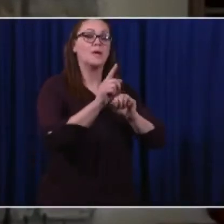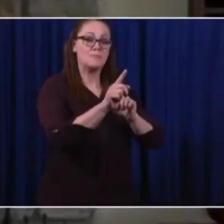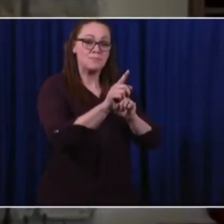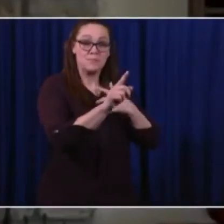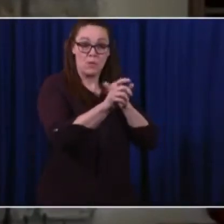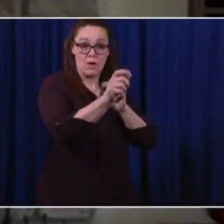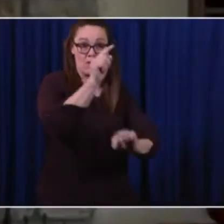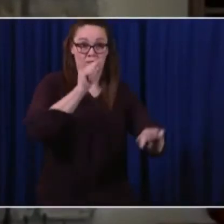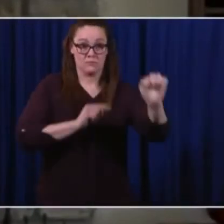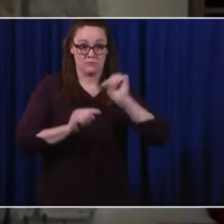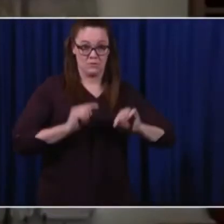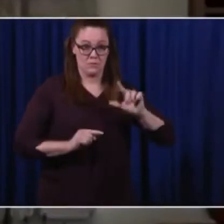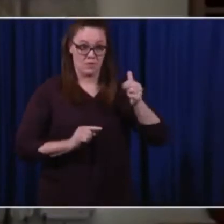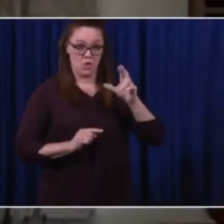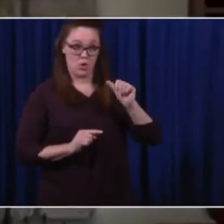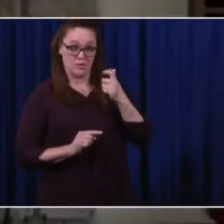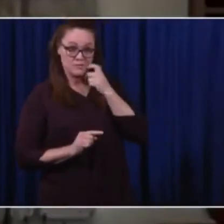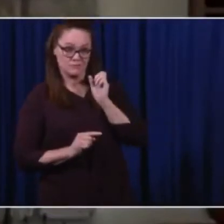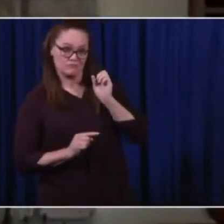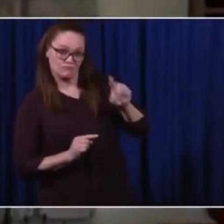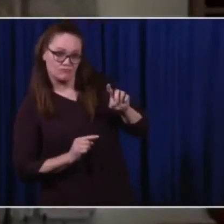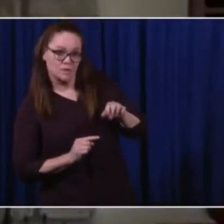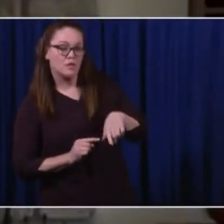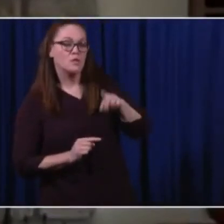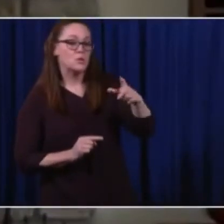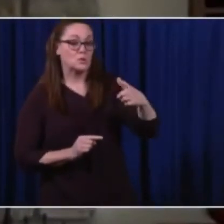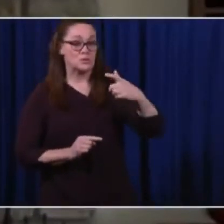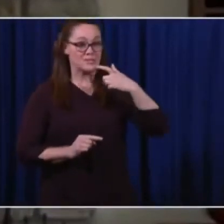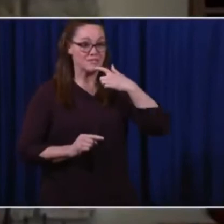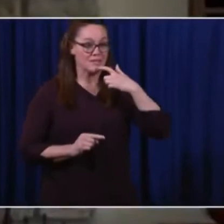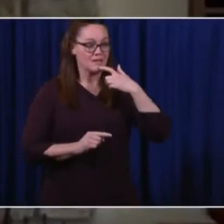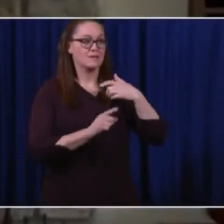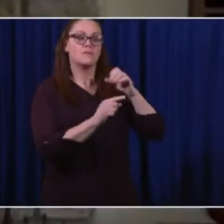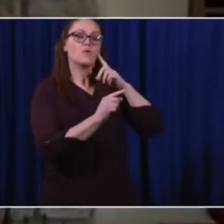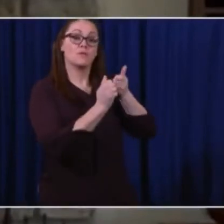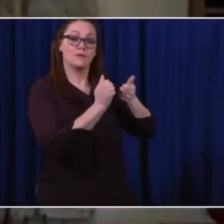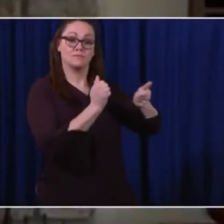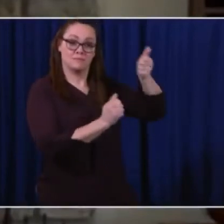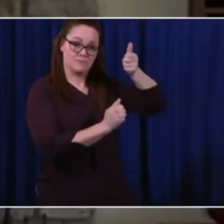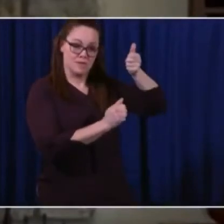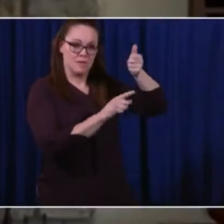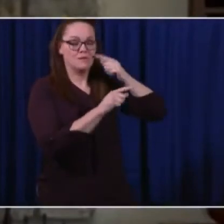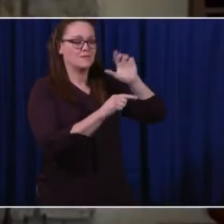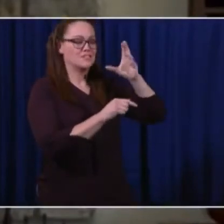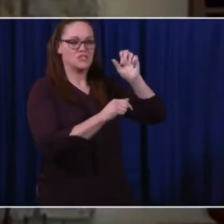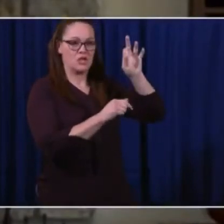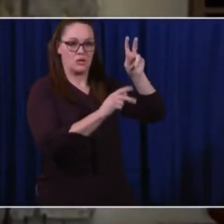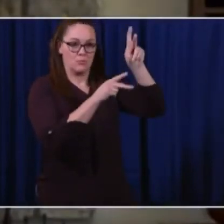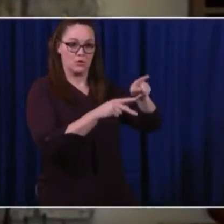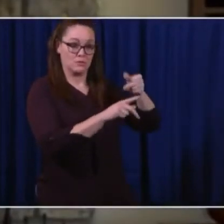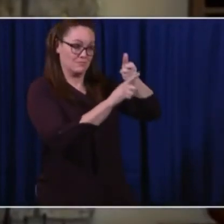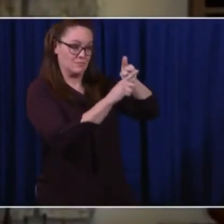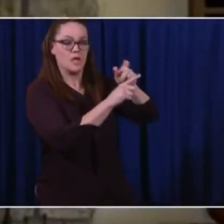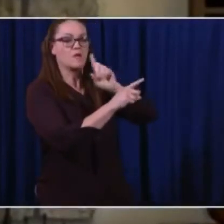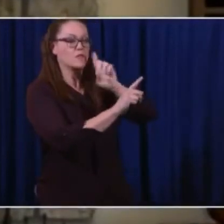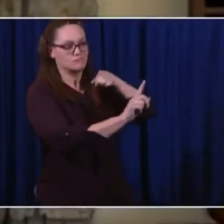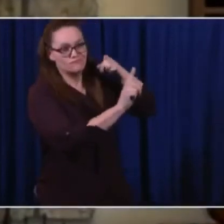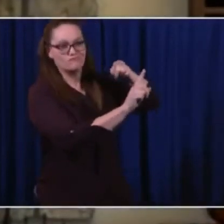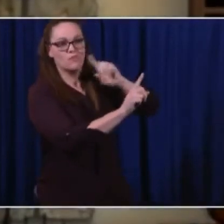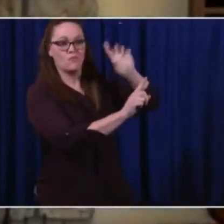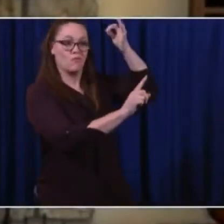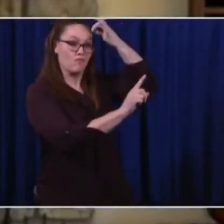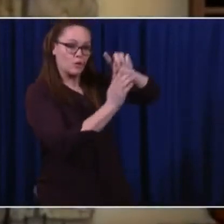about Sam Randazzo. You said there's no indication that he's the target of an investigation. Why don't you consider an FBI pre-dawn search